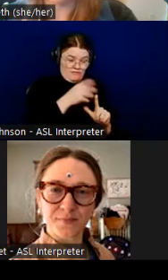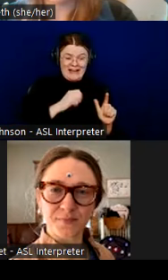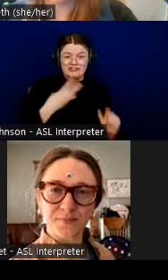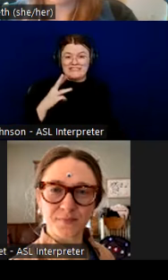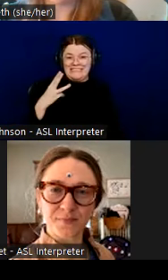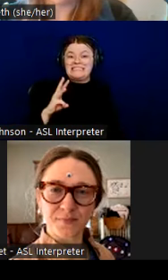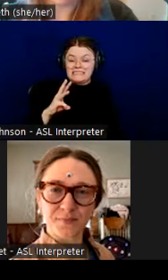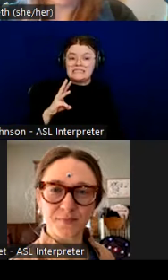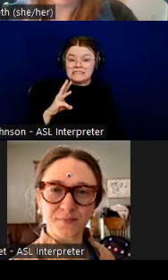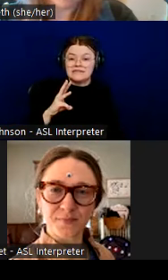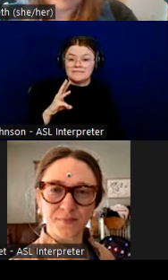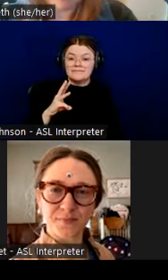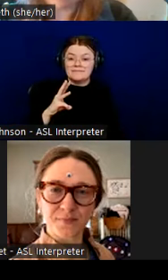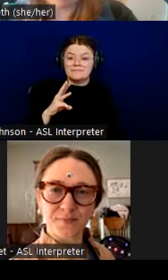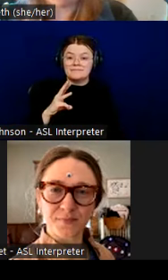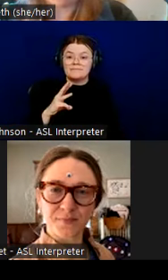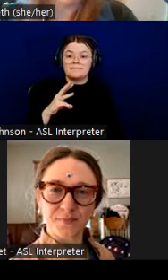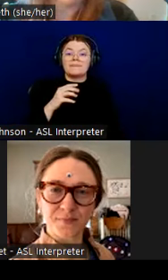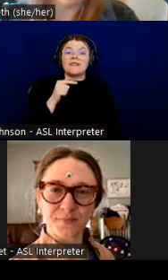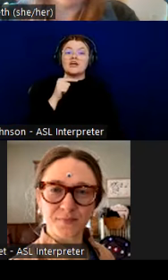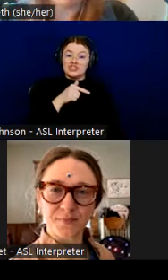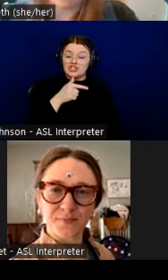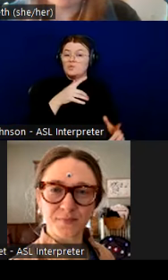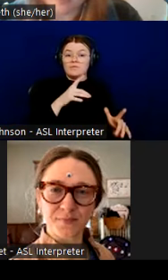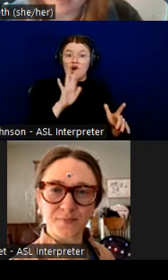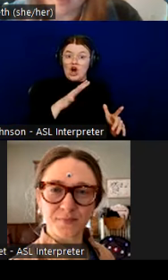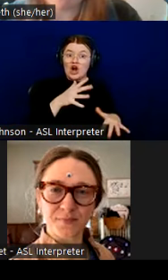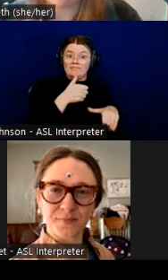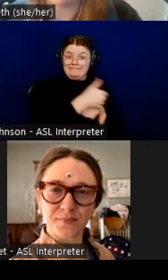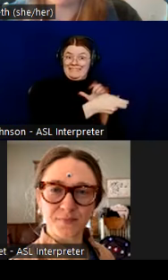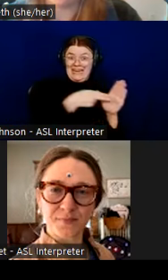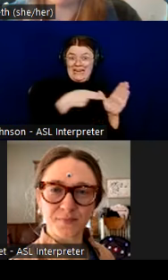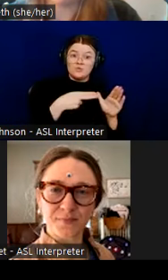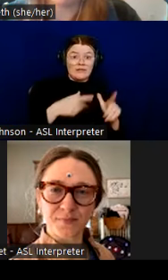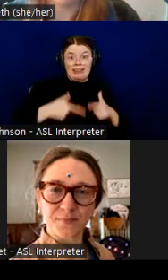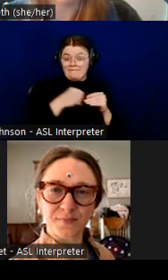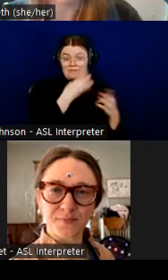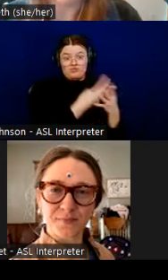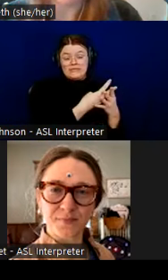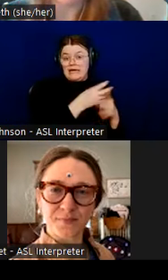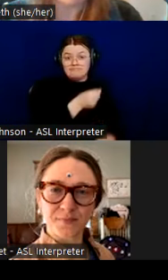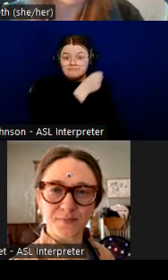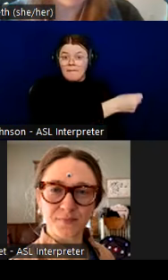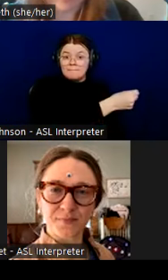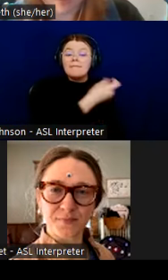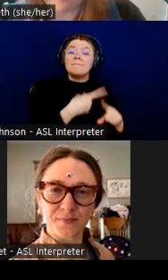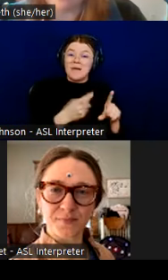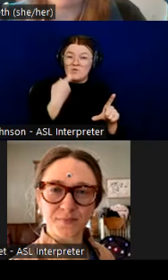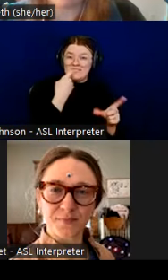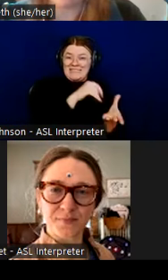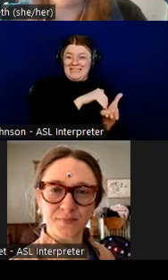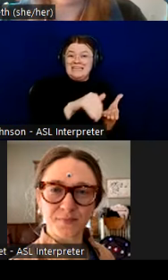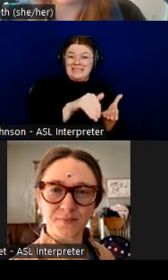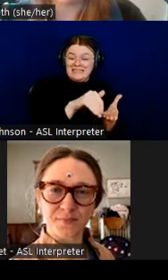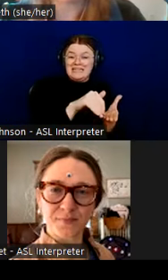And she was granted clemency by the governor of Tennessee after she appealed her